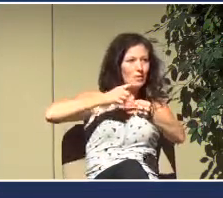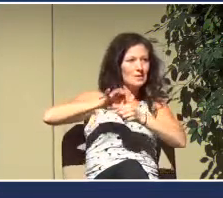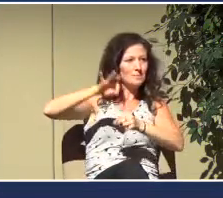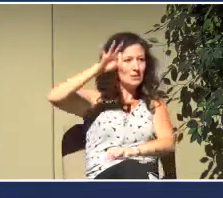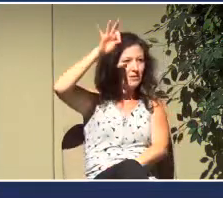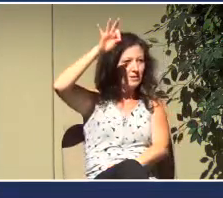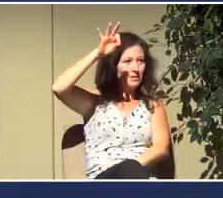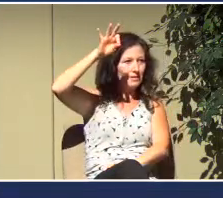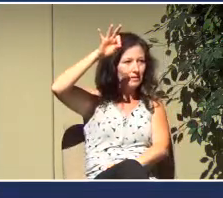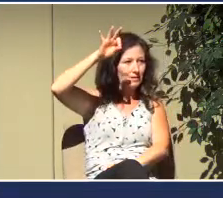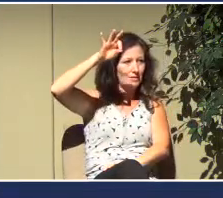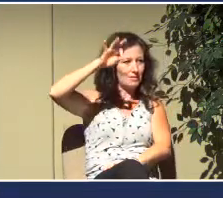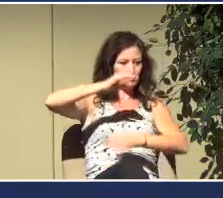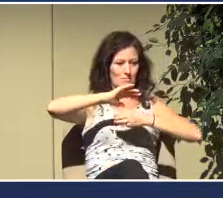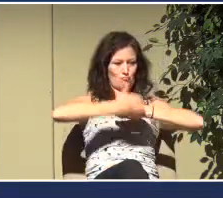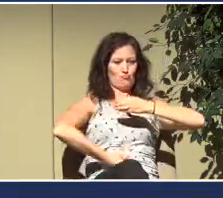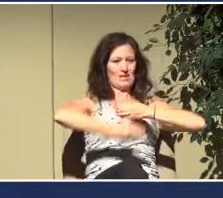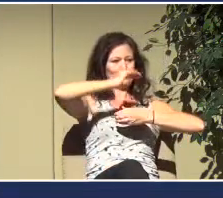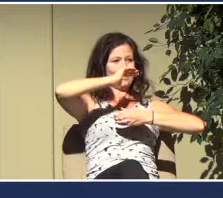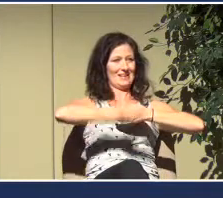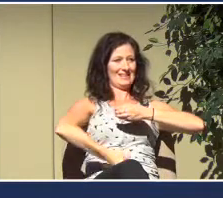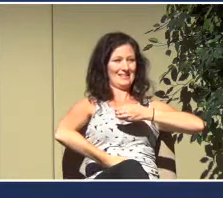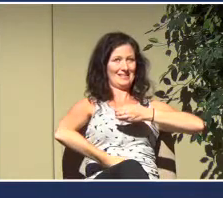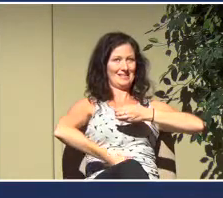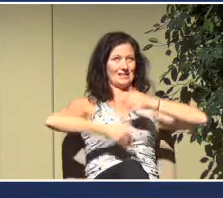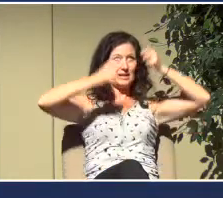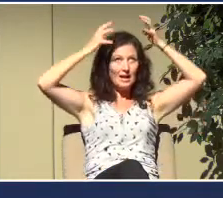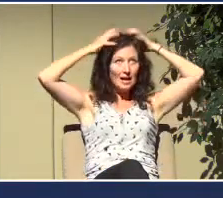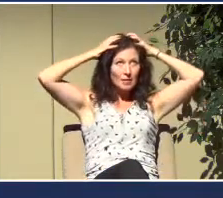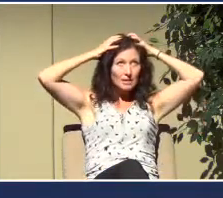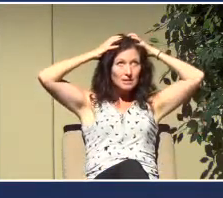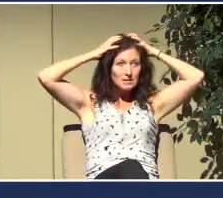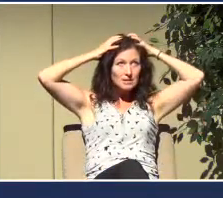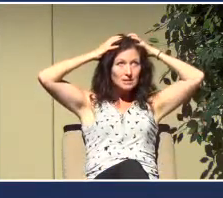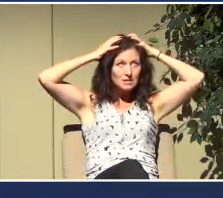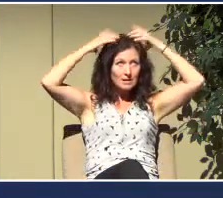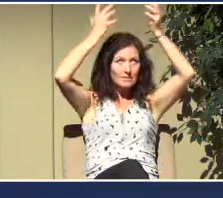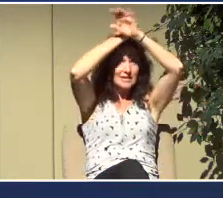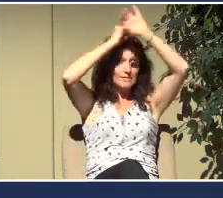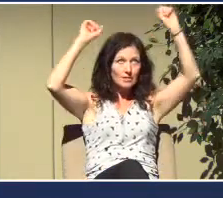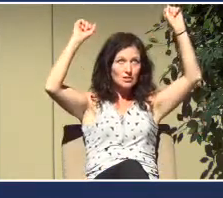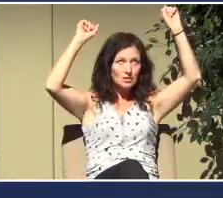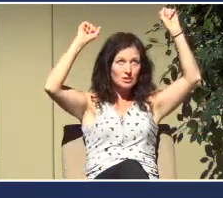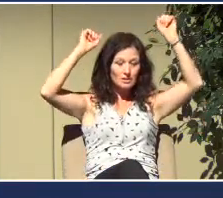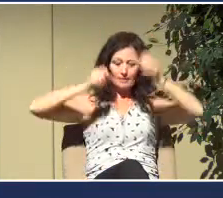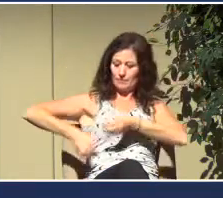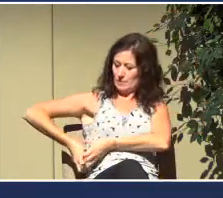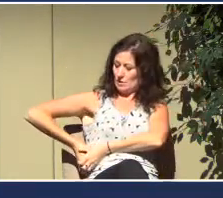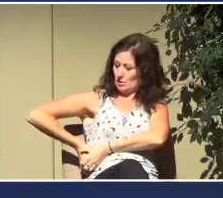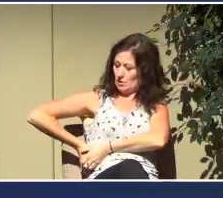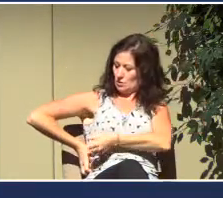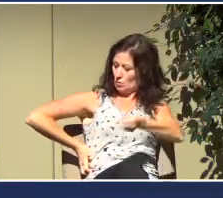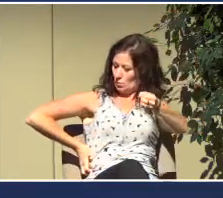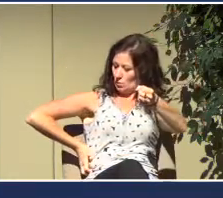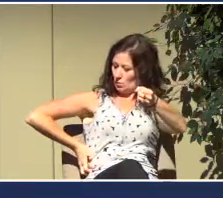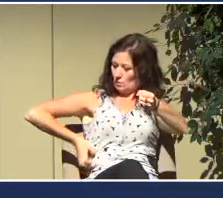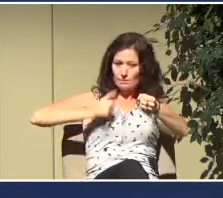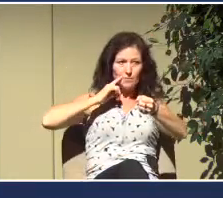warfare chapter, right? Okay. Take the helmet of salvation and the sword of the Spirit, which is the Word of